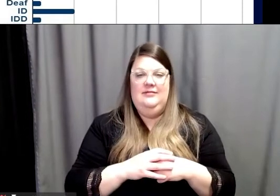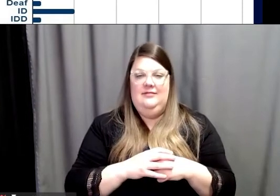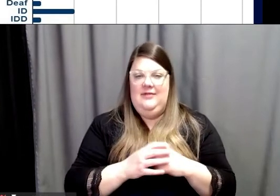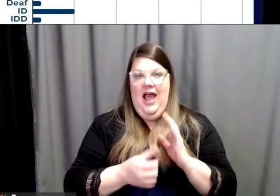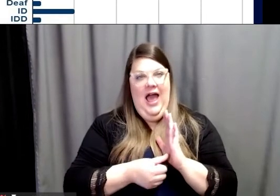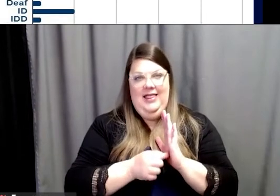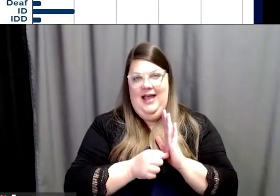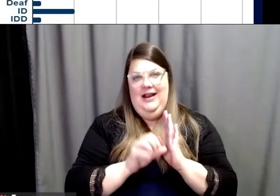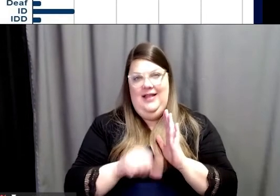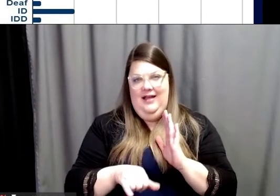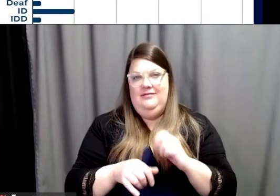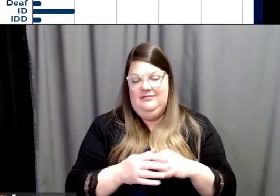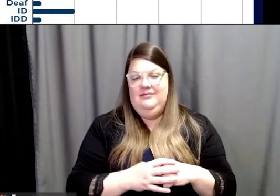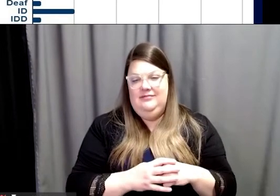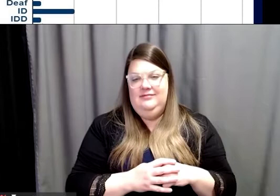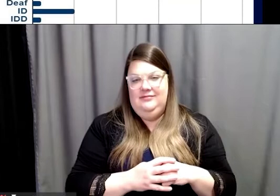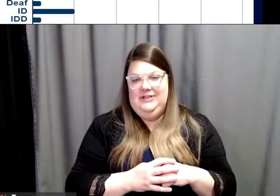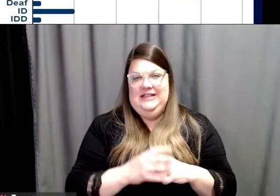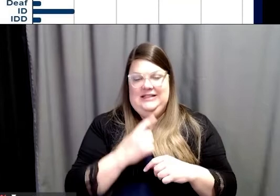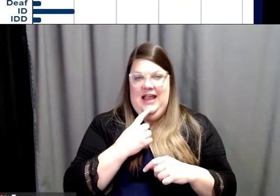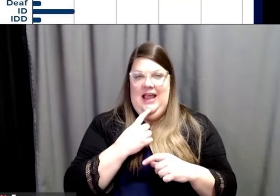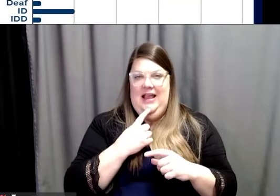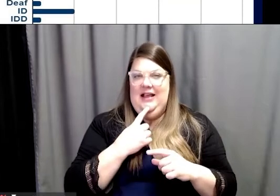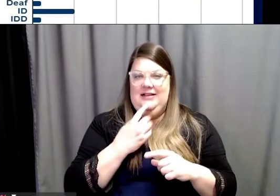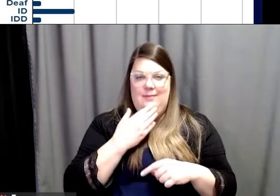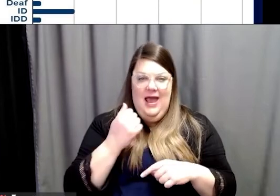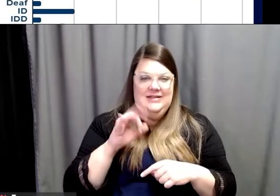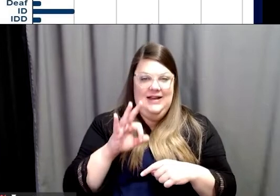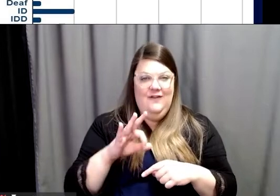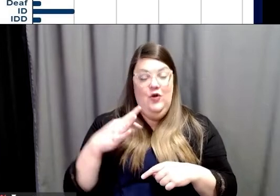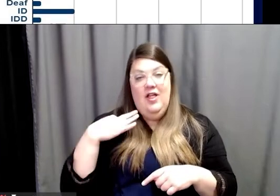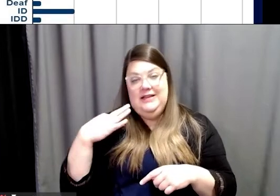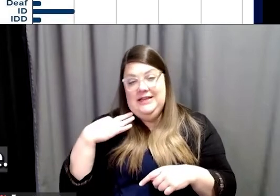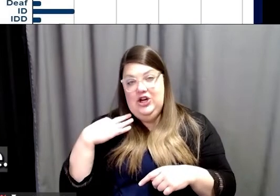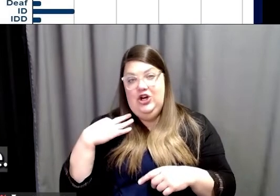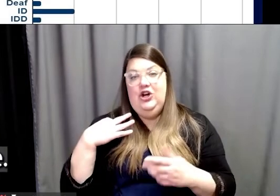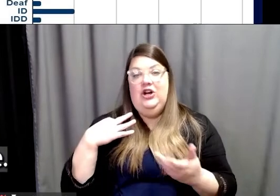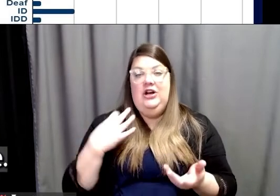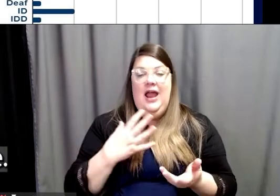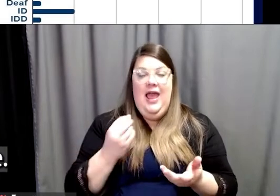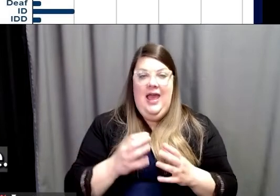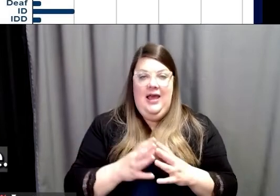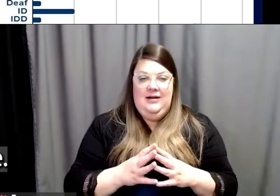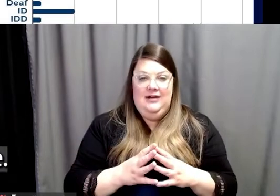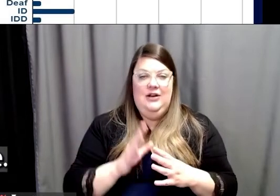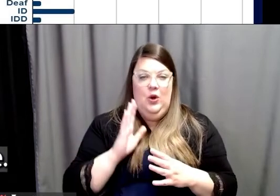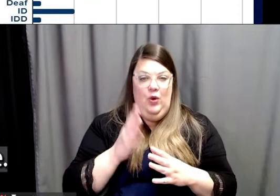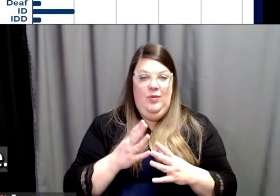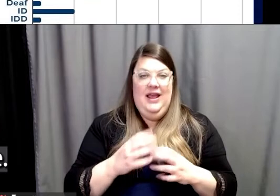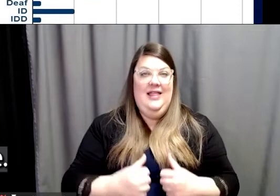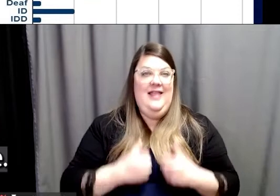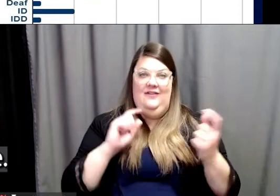highlighted that in a way, stating that it's best if you volunteer and it will be a